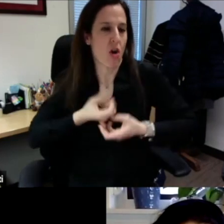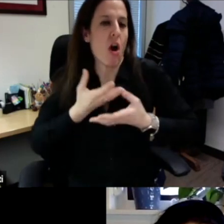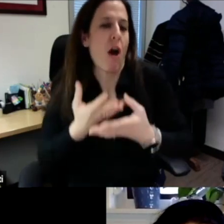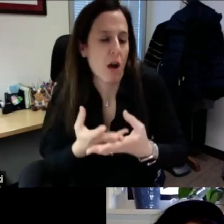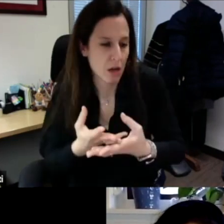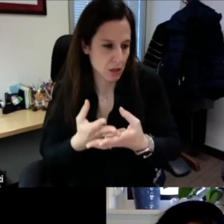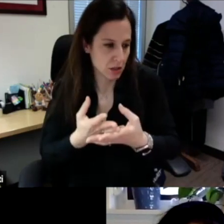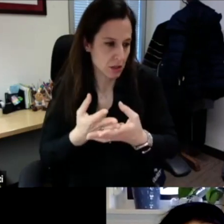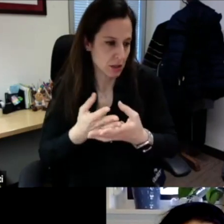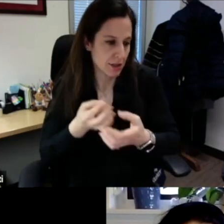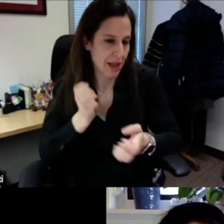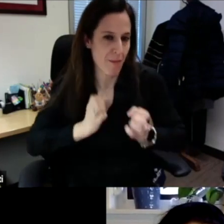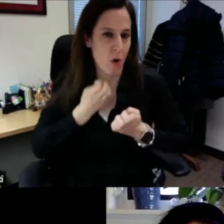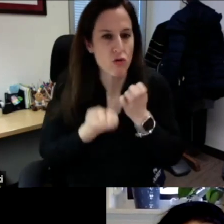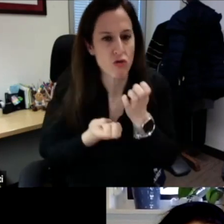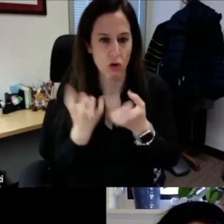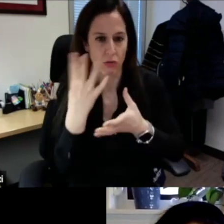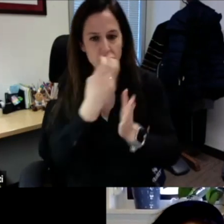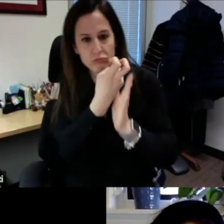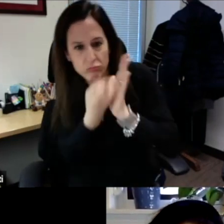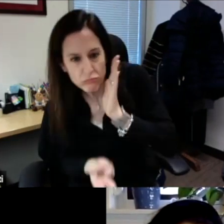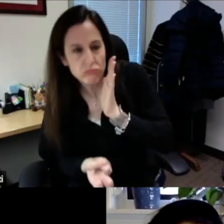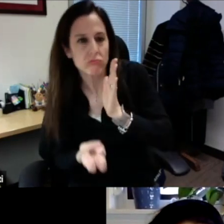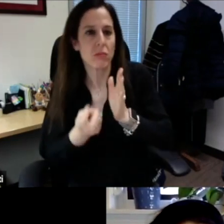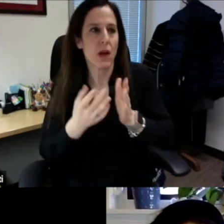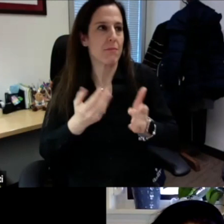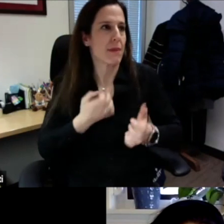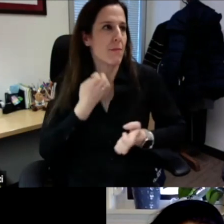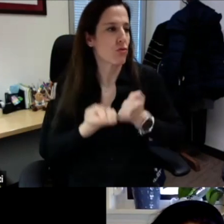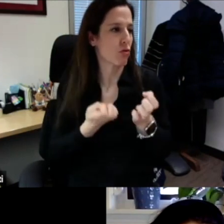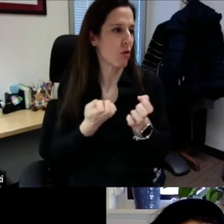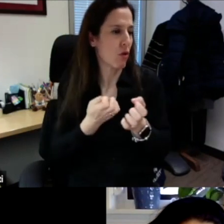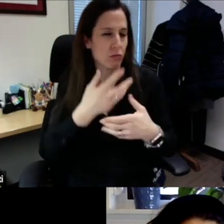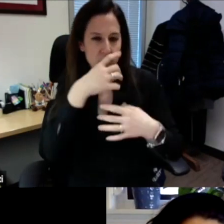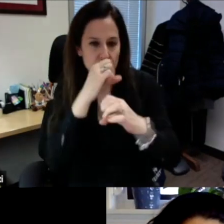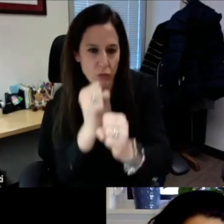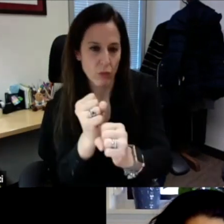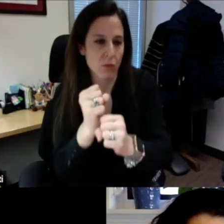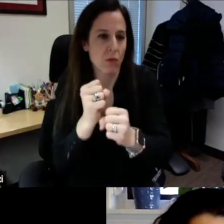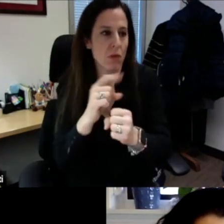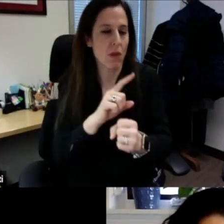how educators can cause, if you will, the emotional